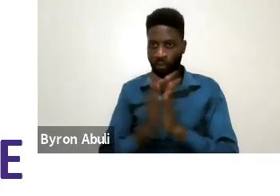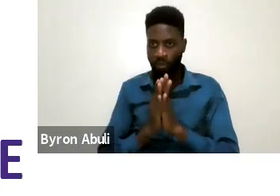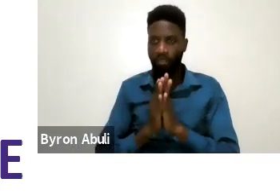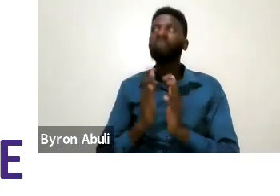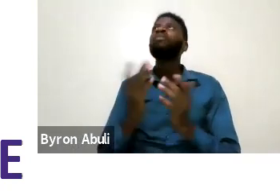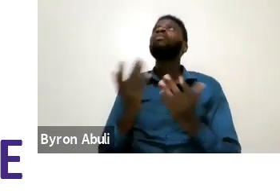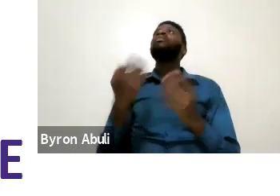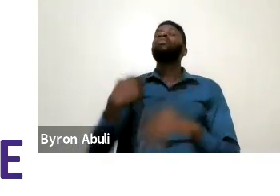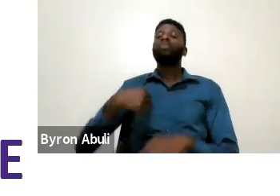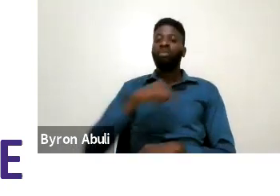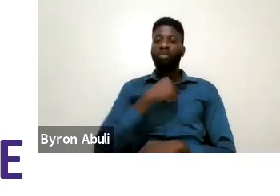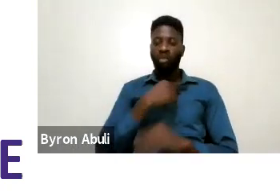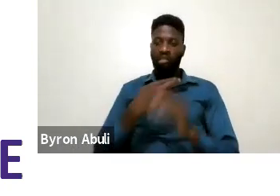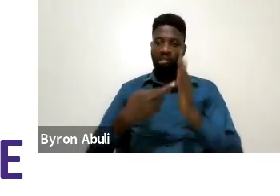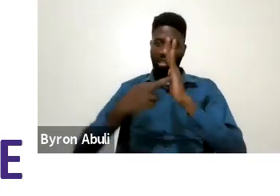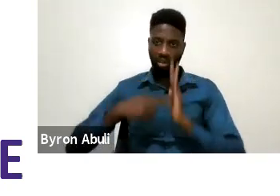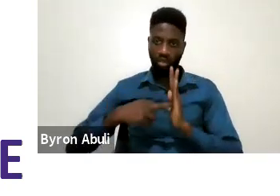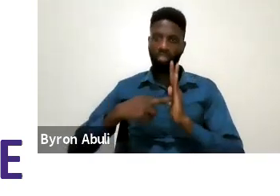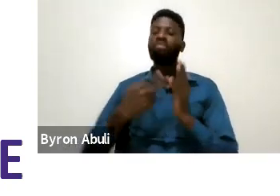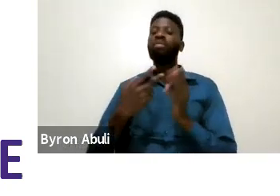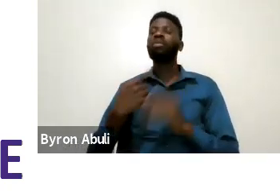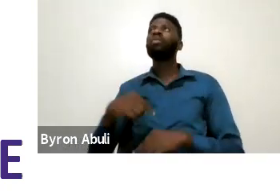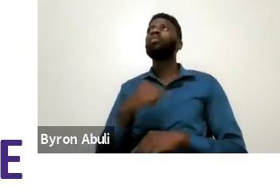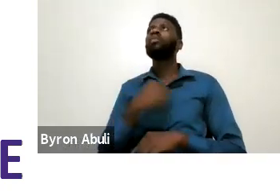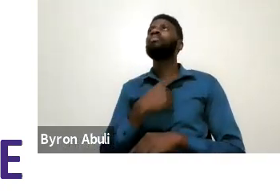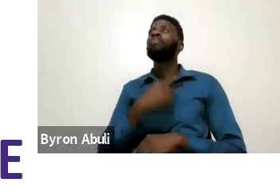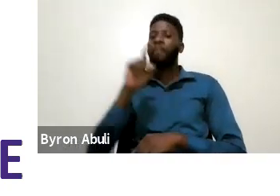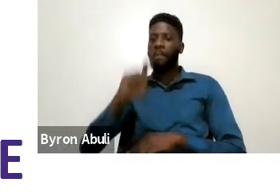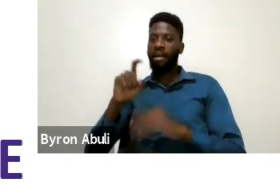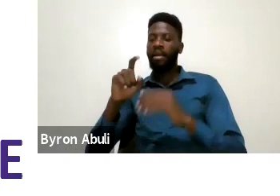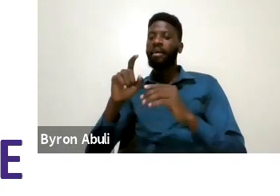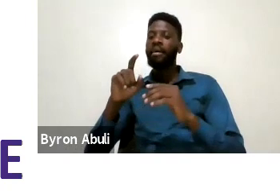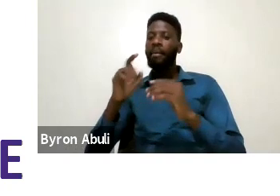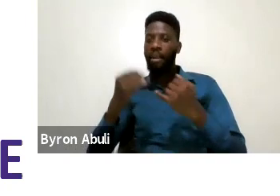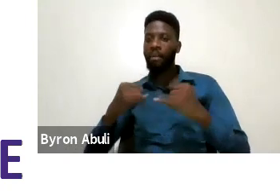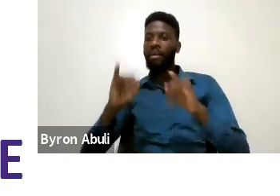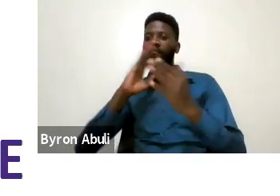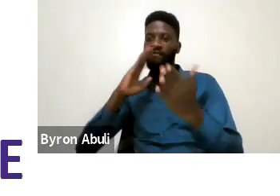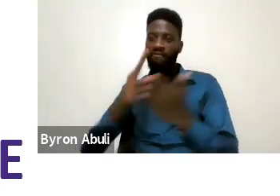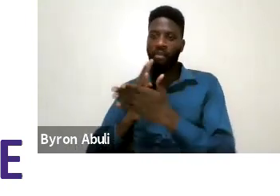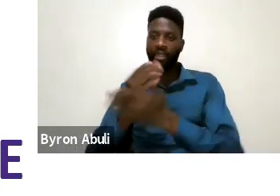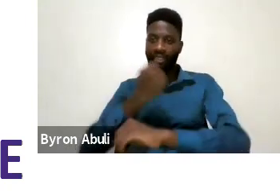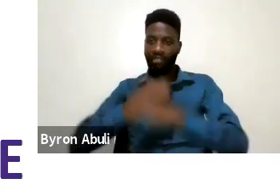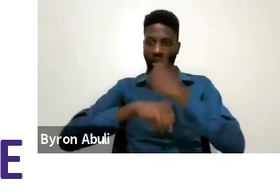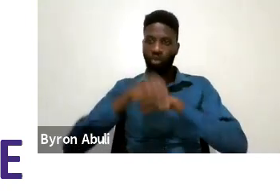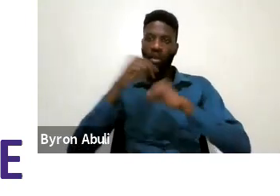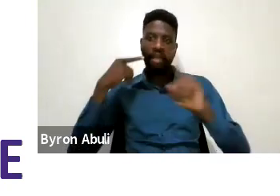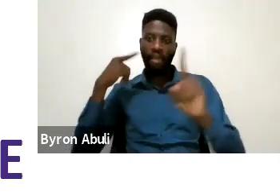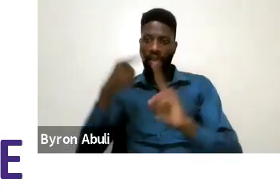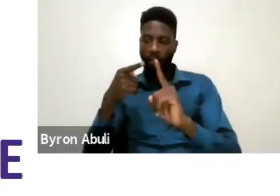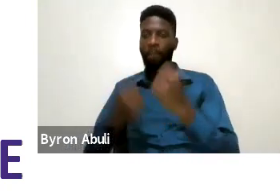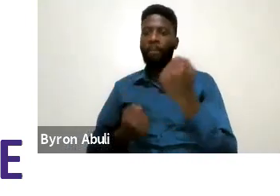are required to be able to implement affirmative action in favor of persons with disability